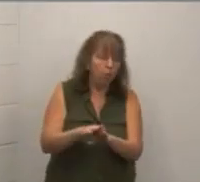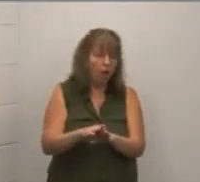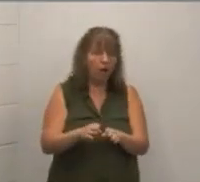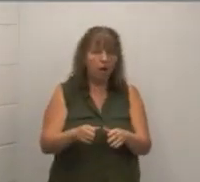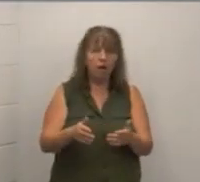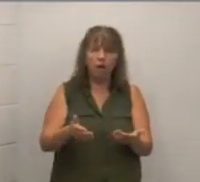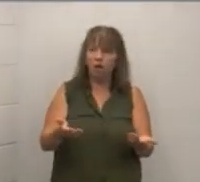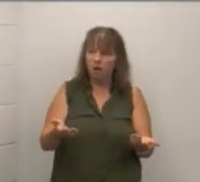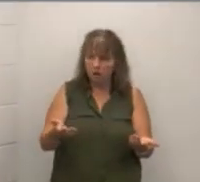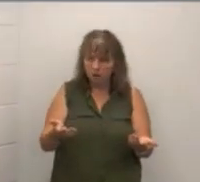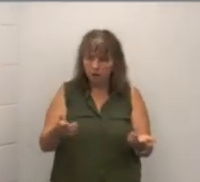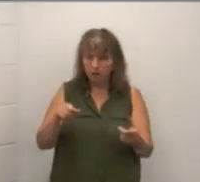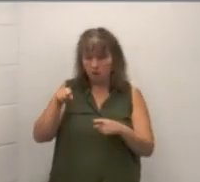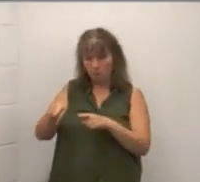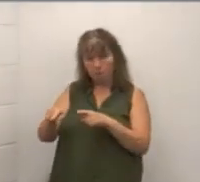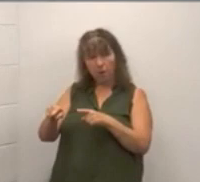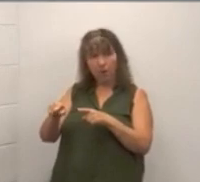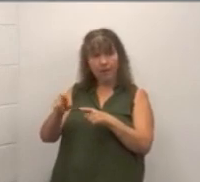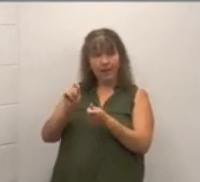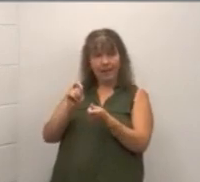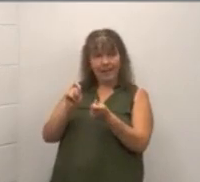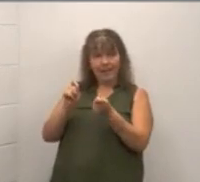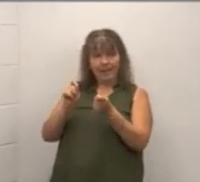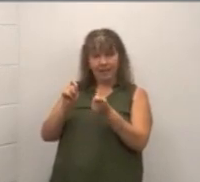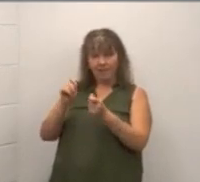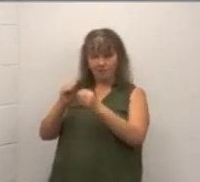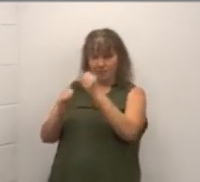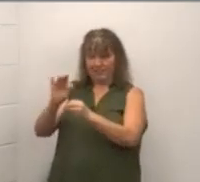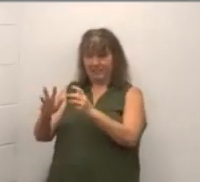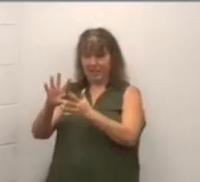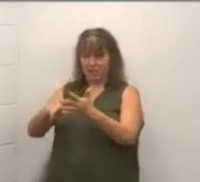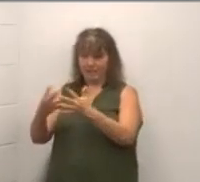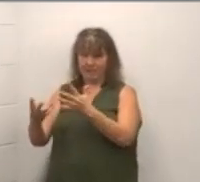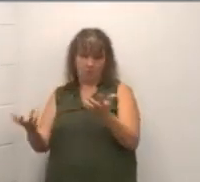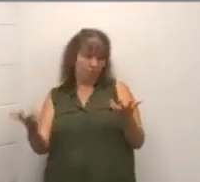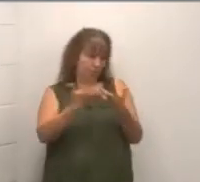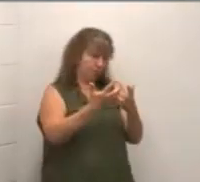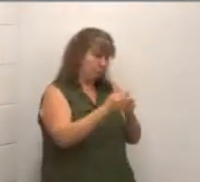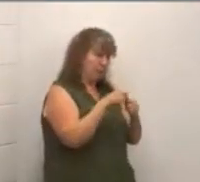similar schedule than hybrid learners have?